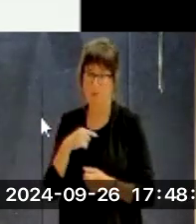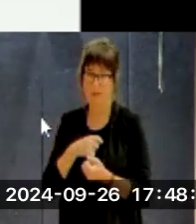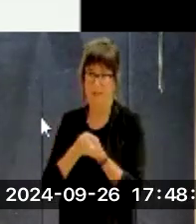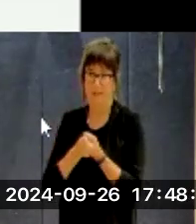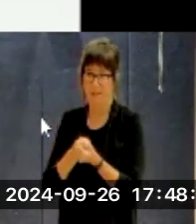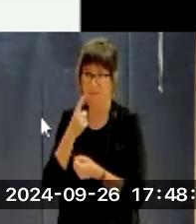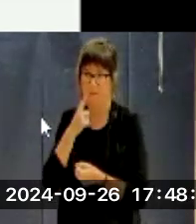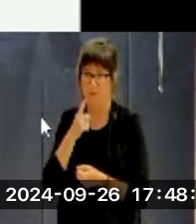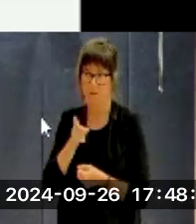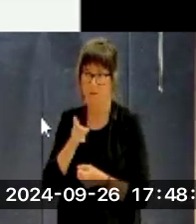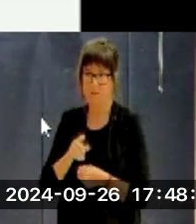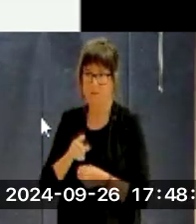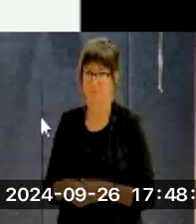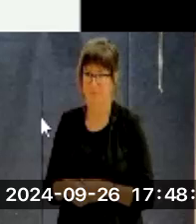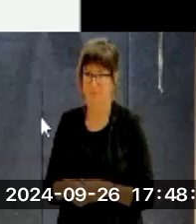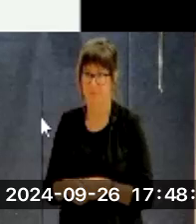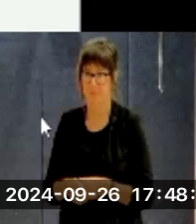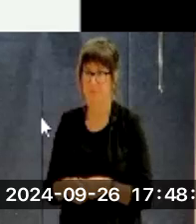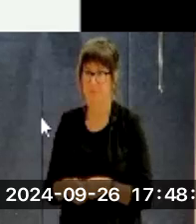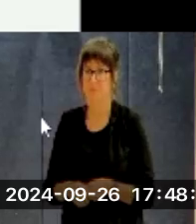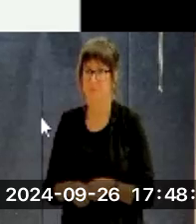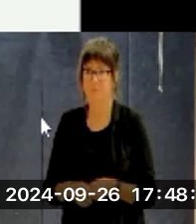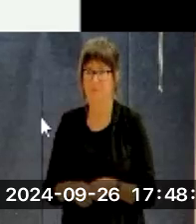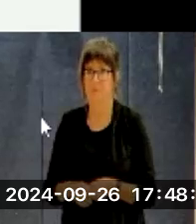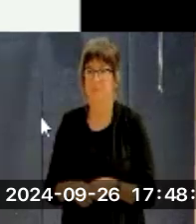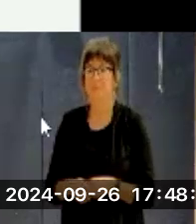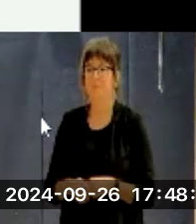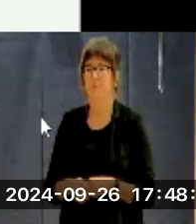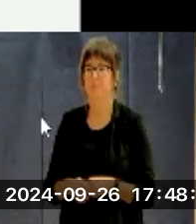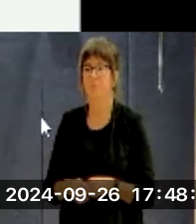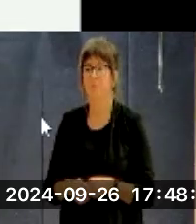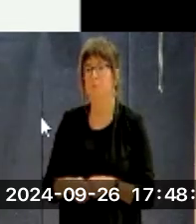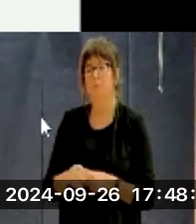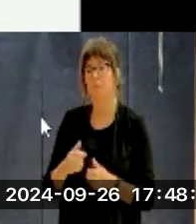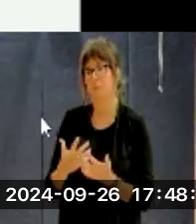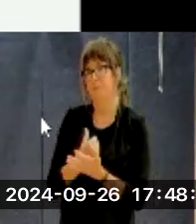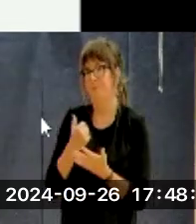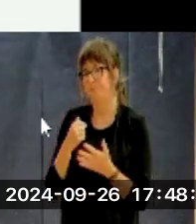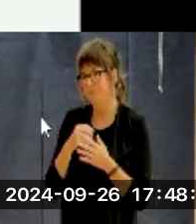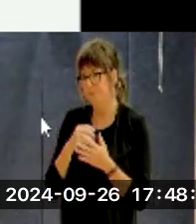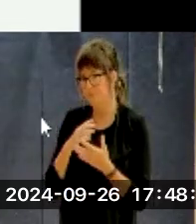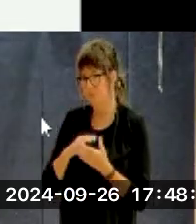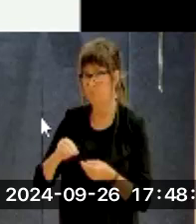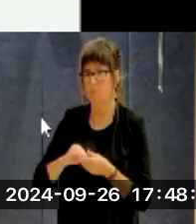advocates for all folks with disabilities. So what I wanted to talk a little bit